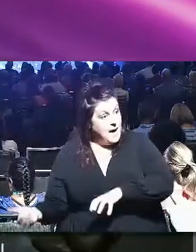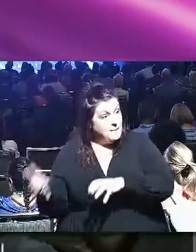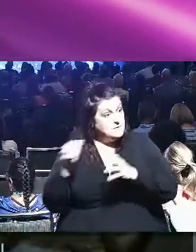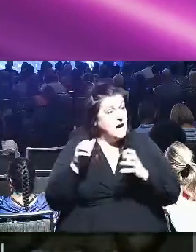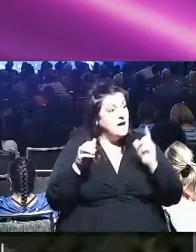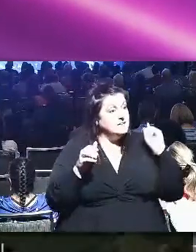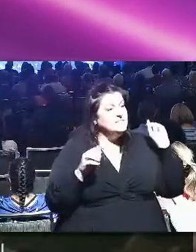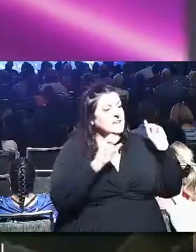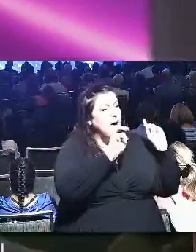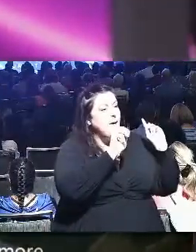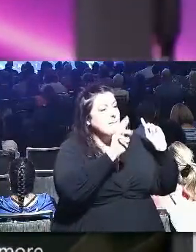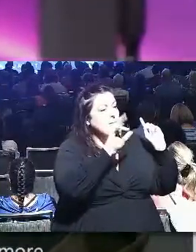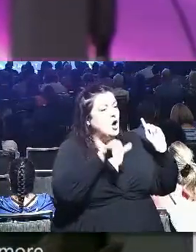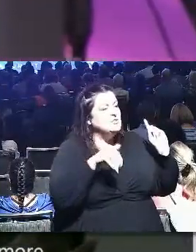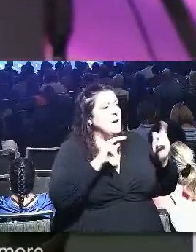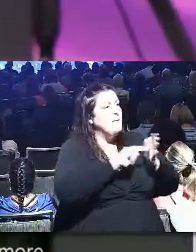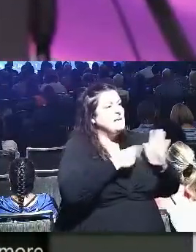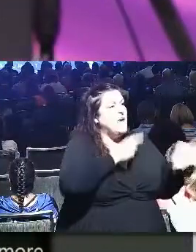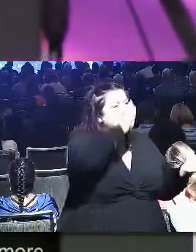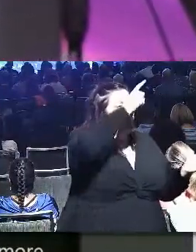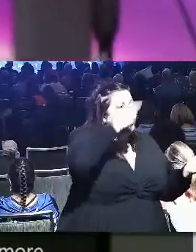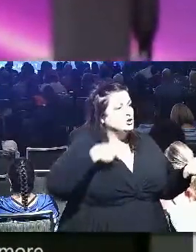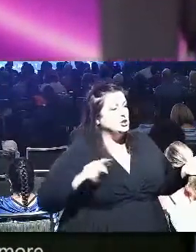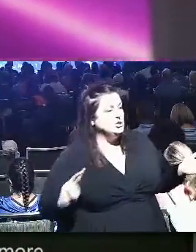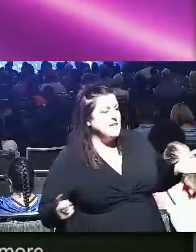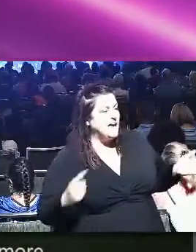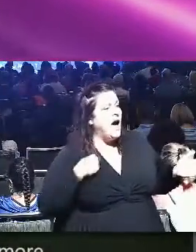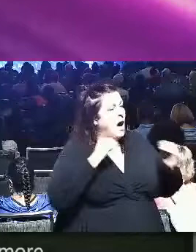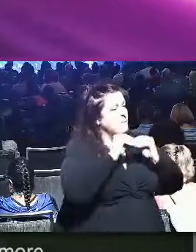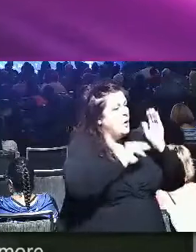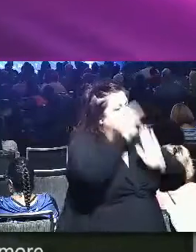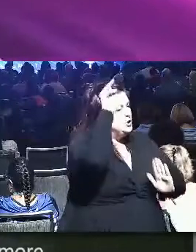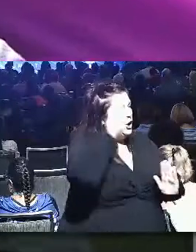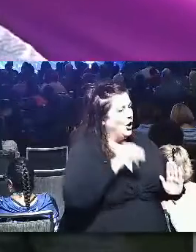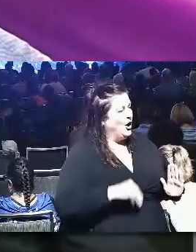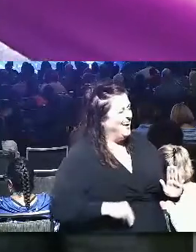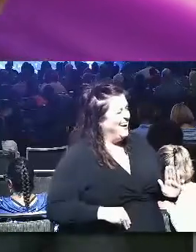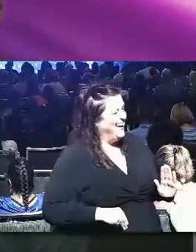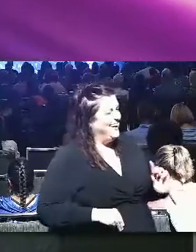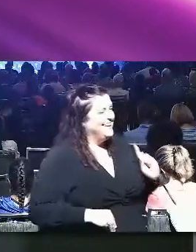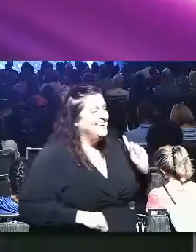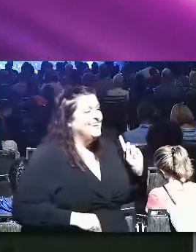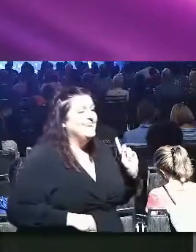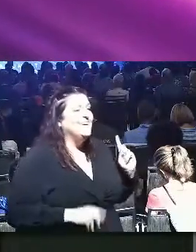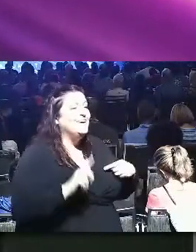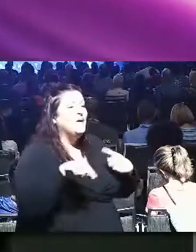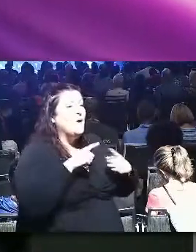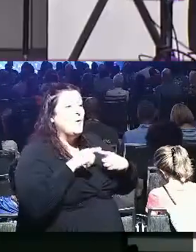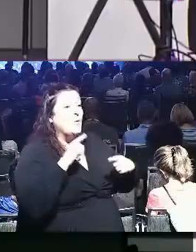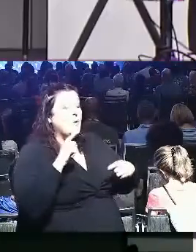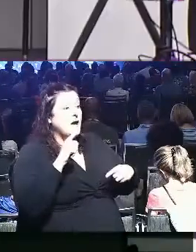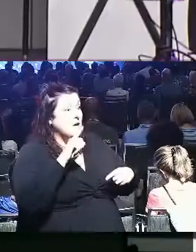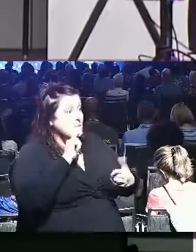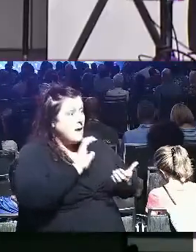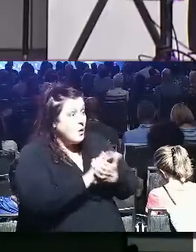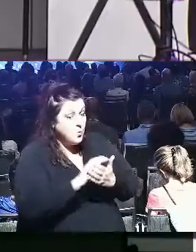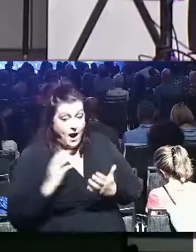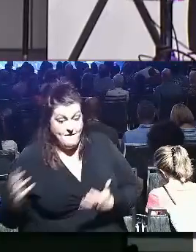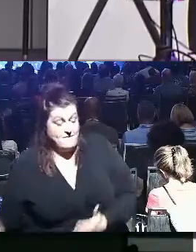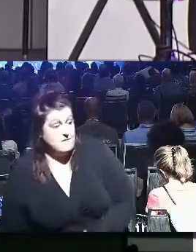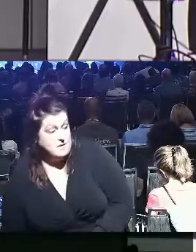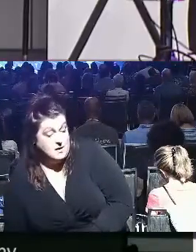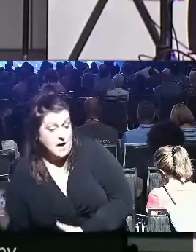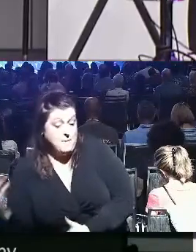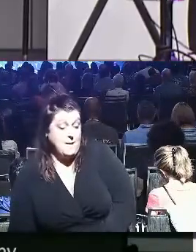mature Christian in this equation. And when she came up out of the water, guys, I scooped up my beautiful young